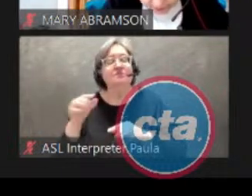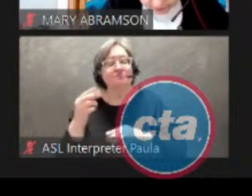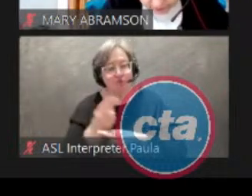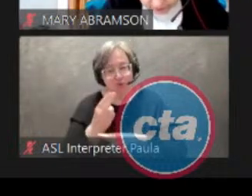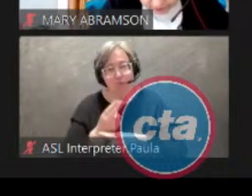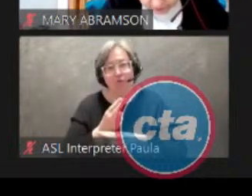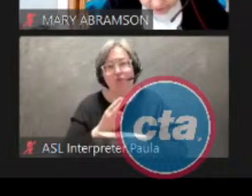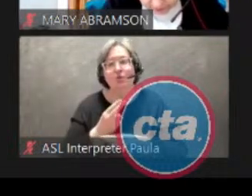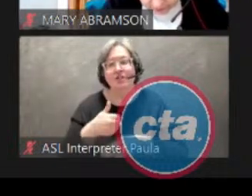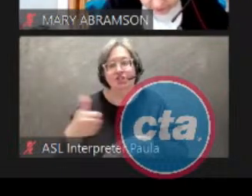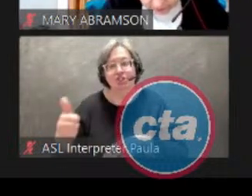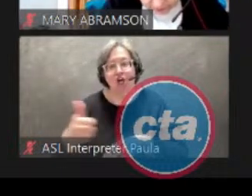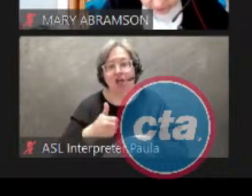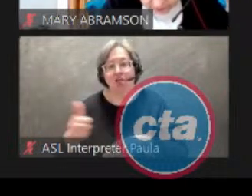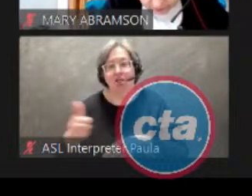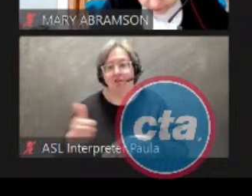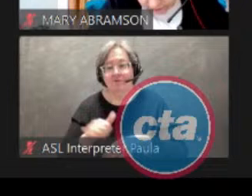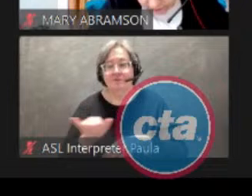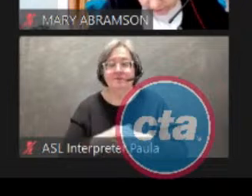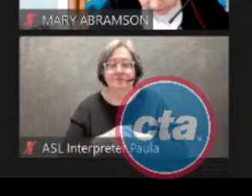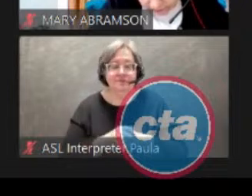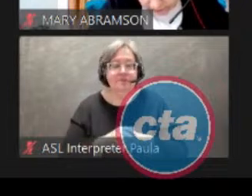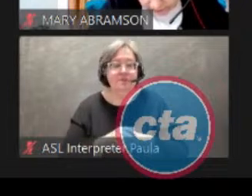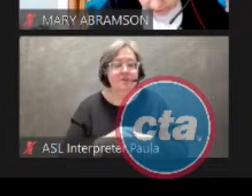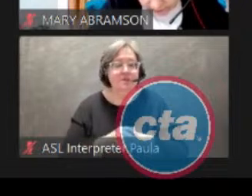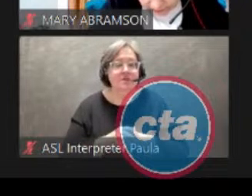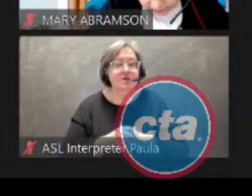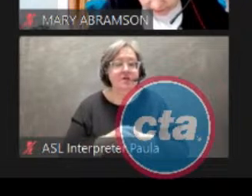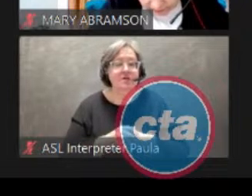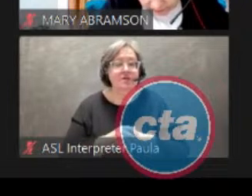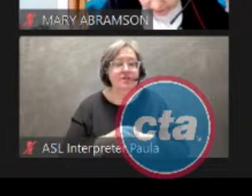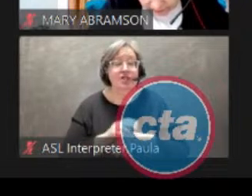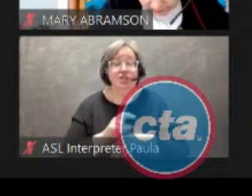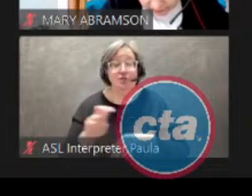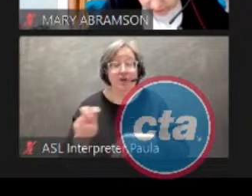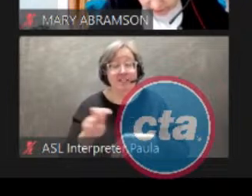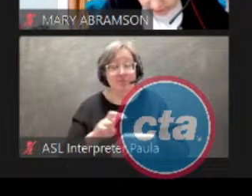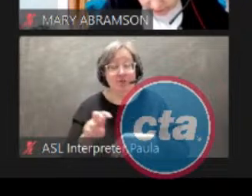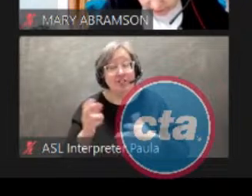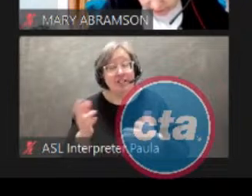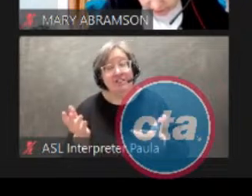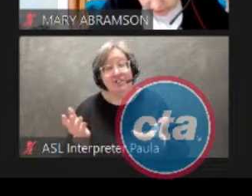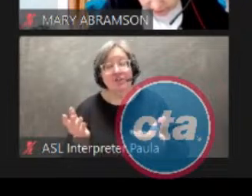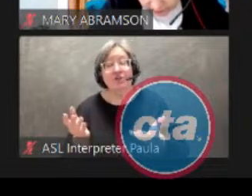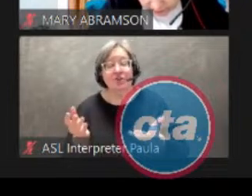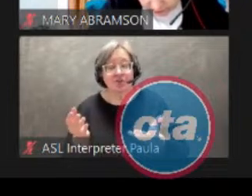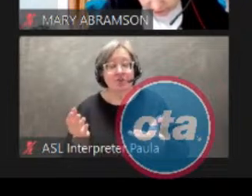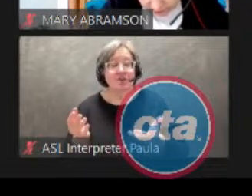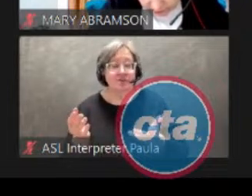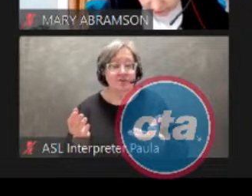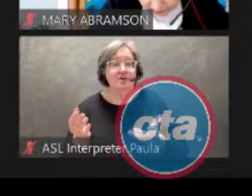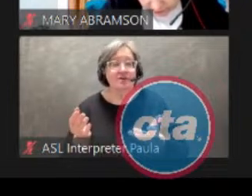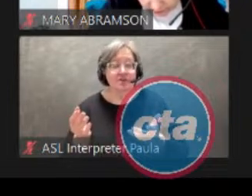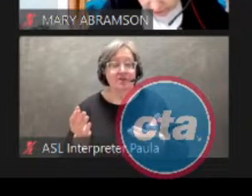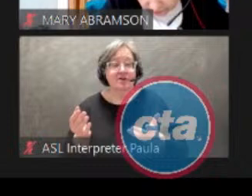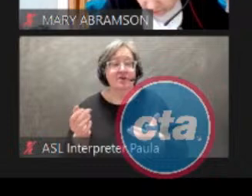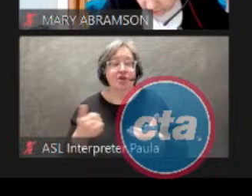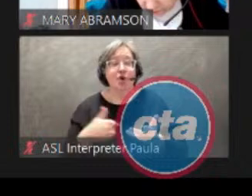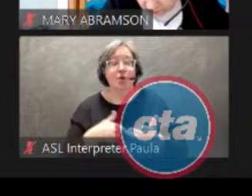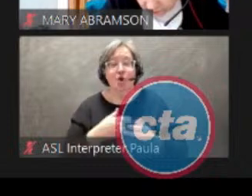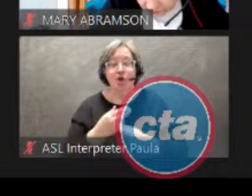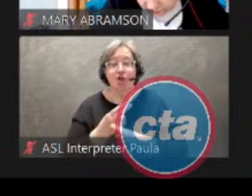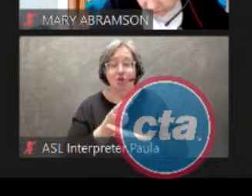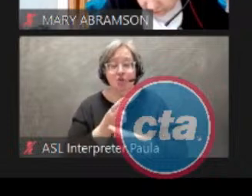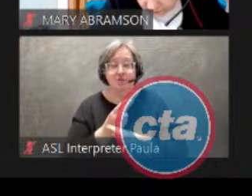bus as well. So from our transportation perspective, we are, again, using